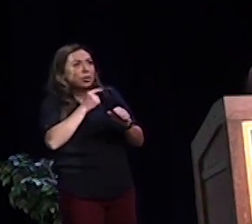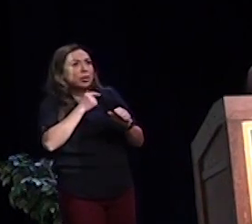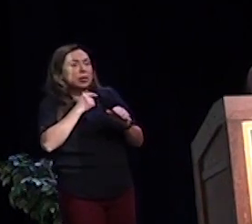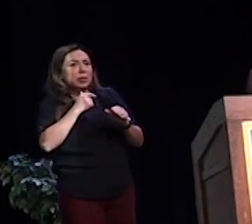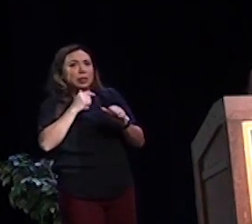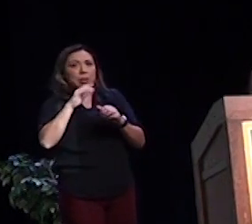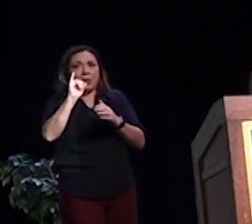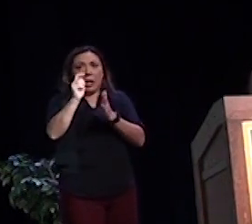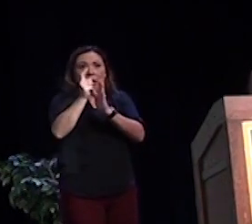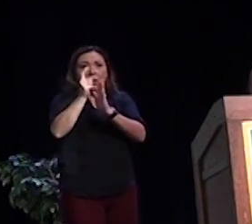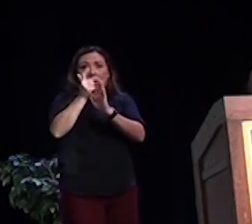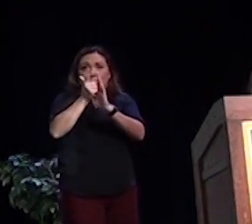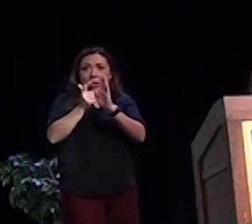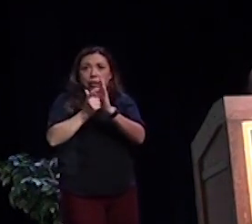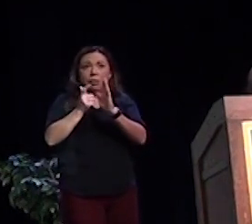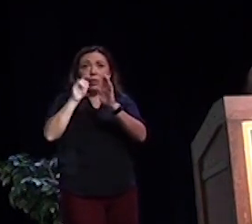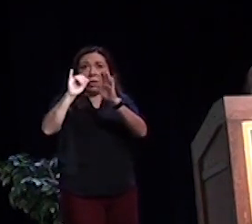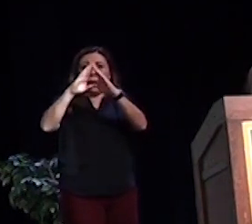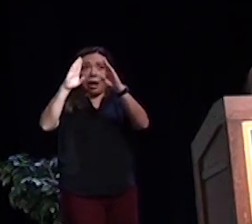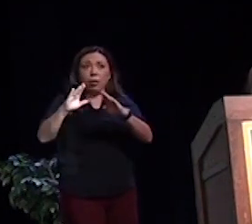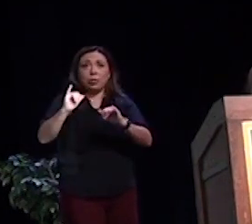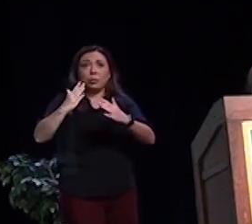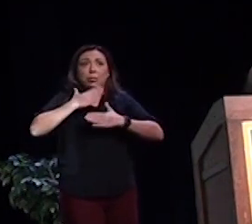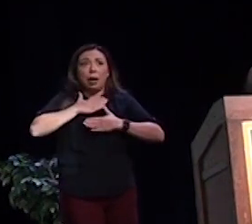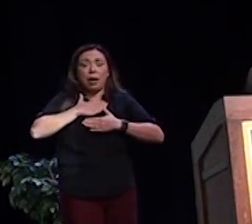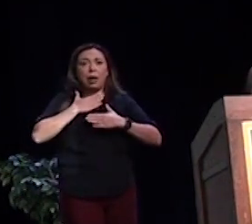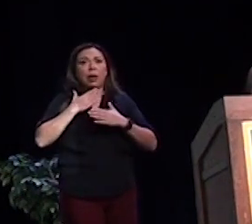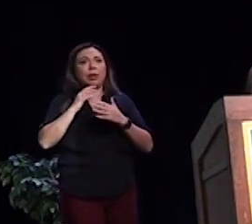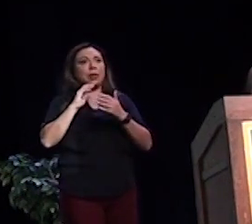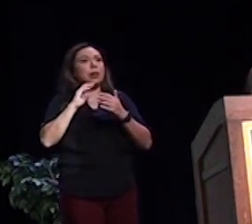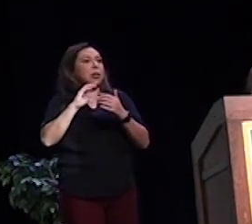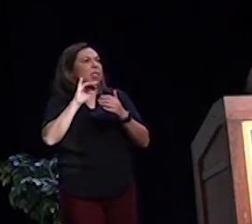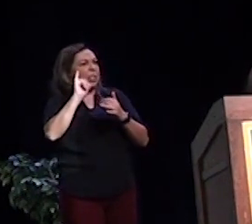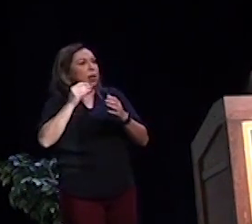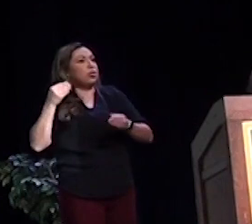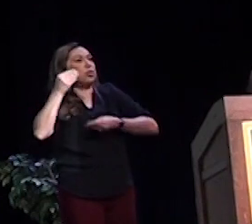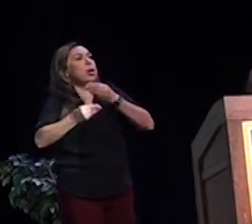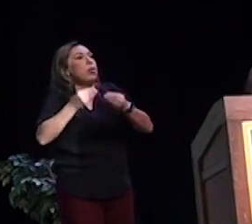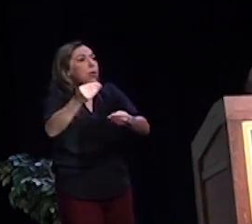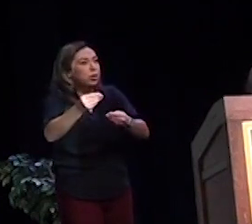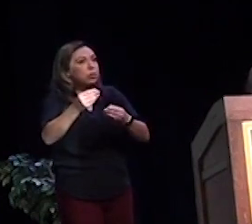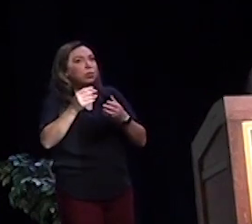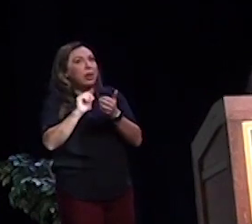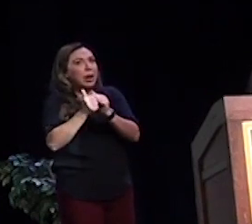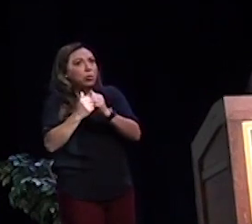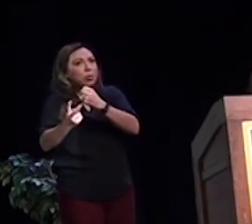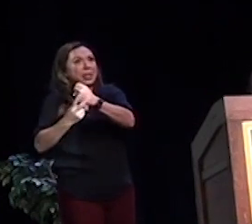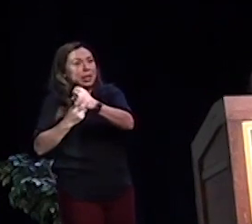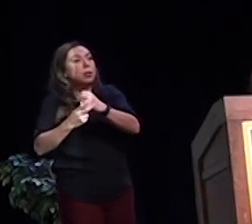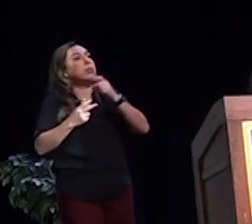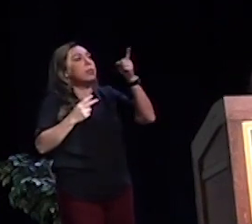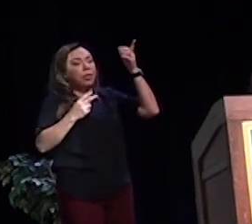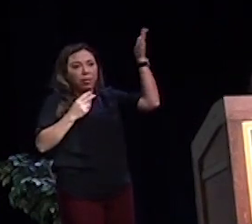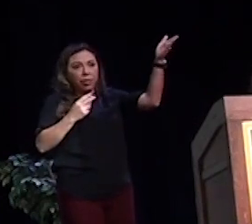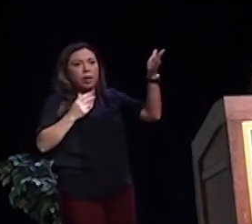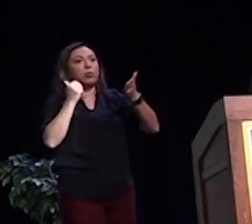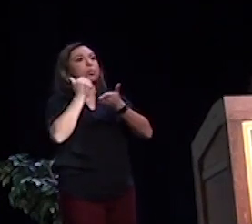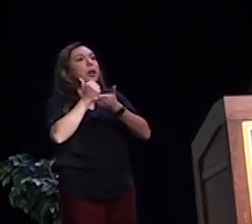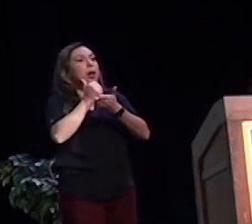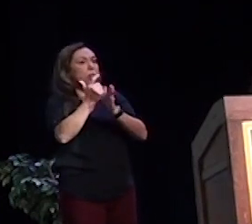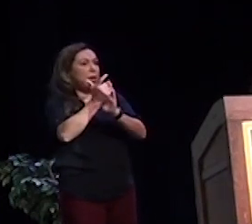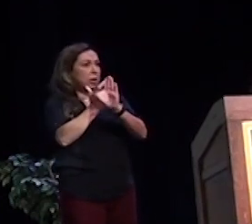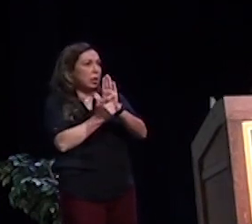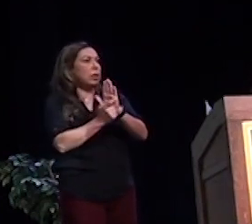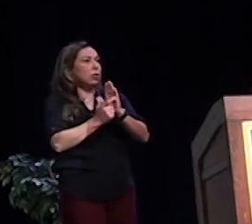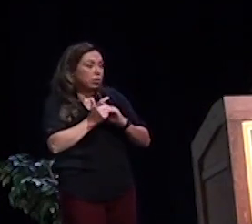asset is legally their asset and all that means for their family and that generational wealth. They're here today as well, and many, many more